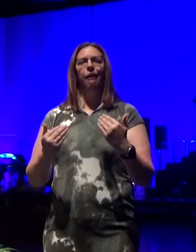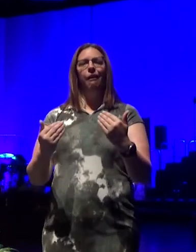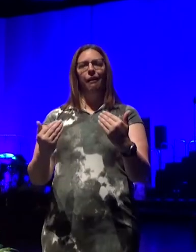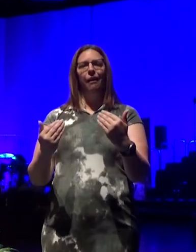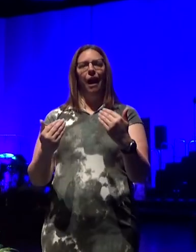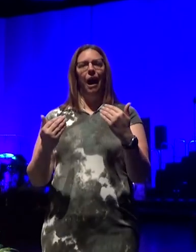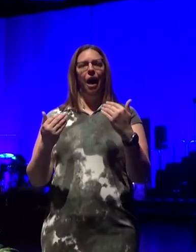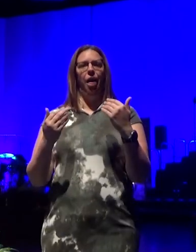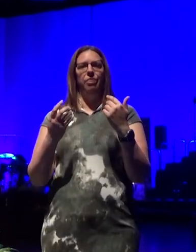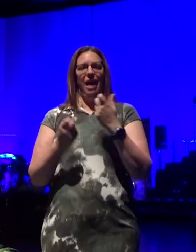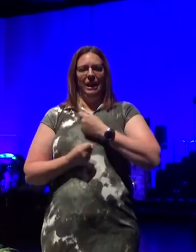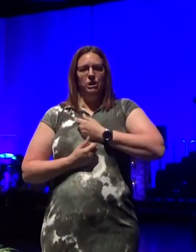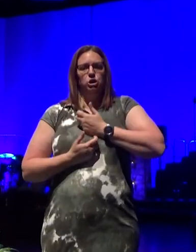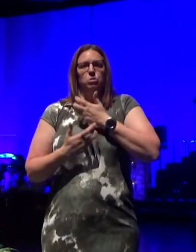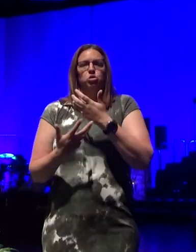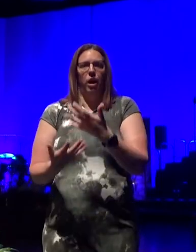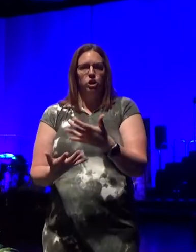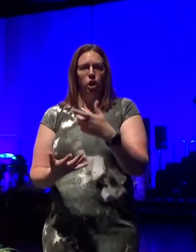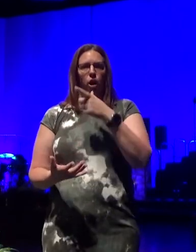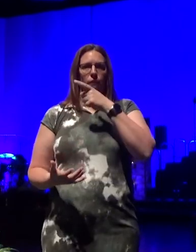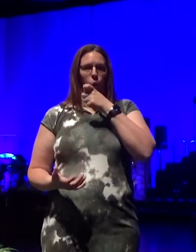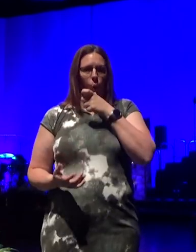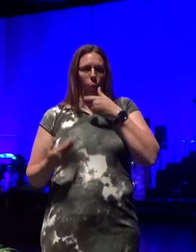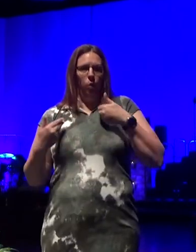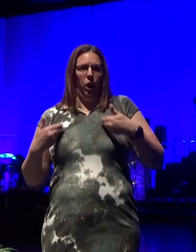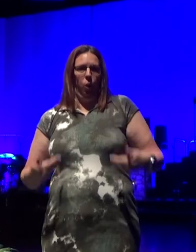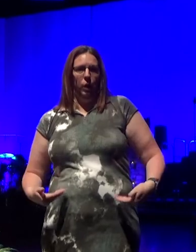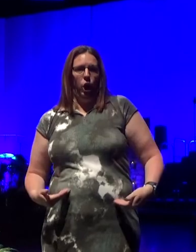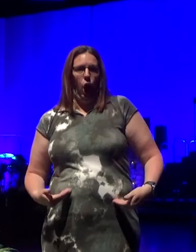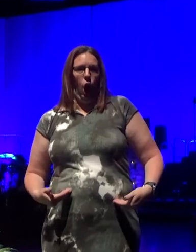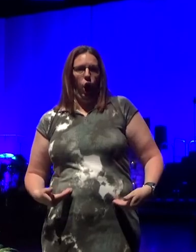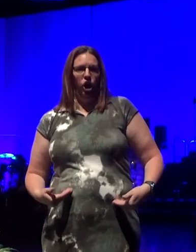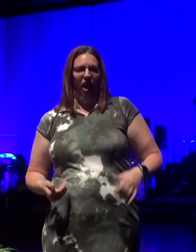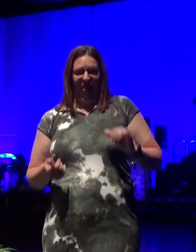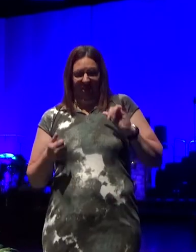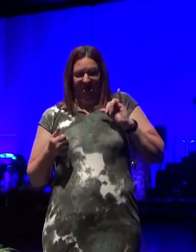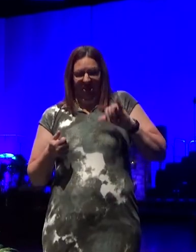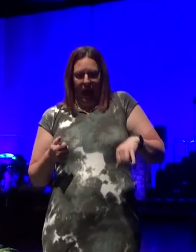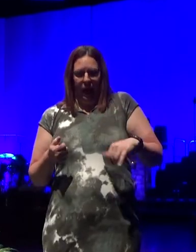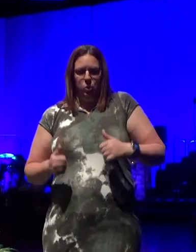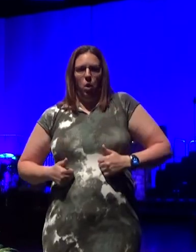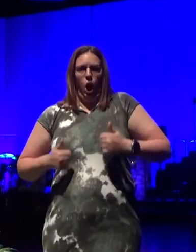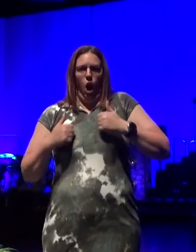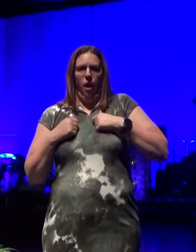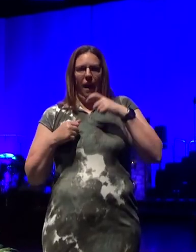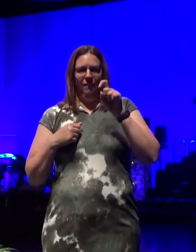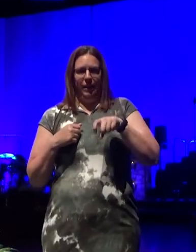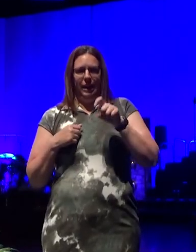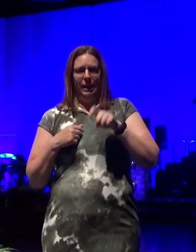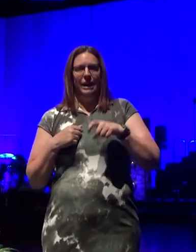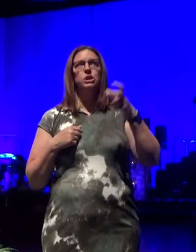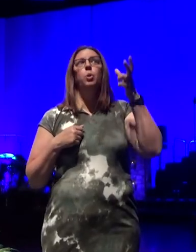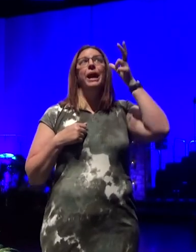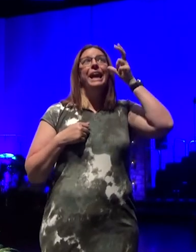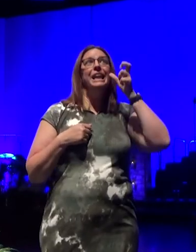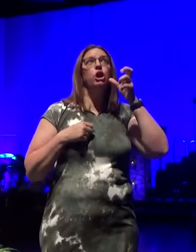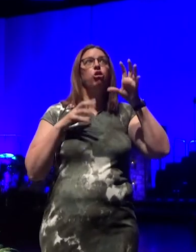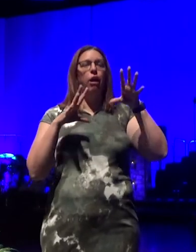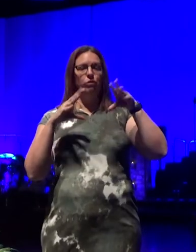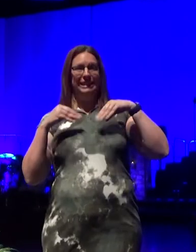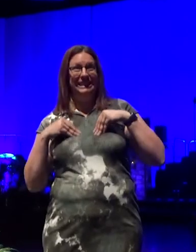we are, that is all our life needs, to hear and to receive that divine